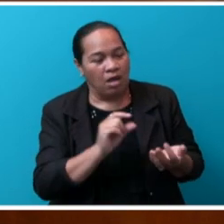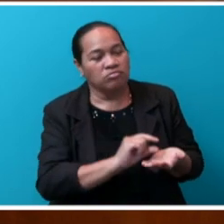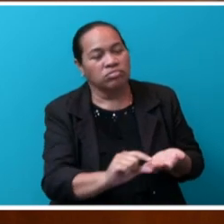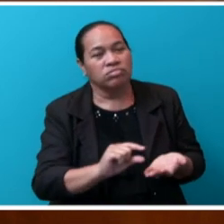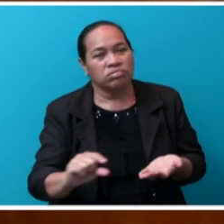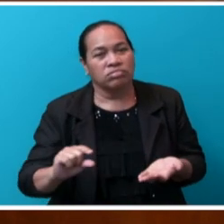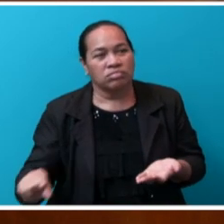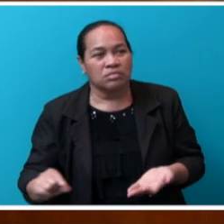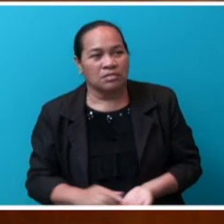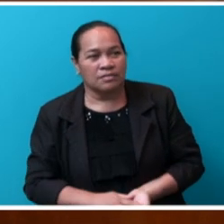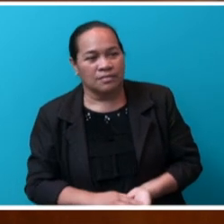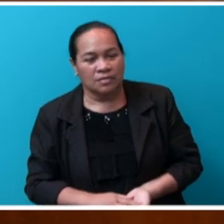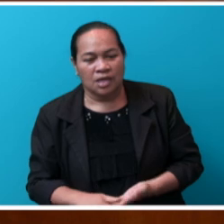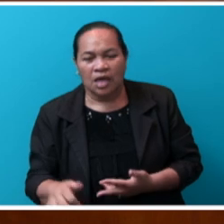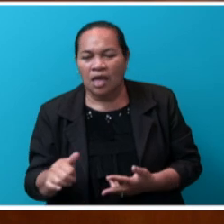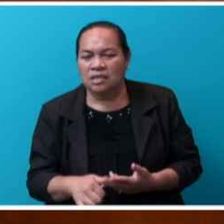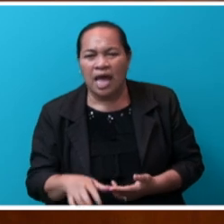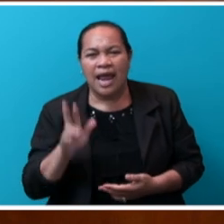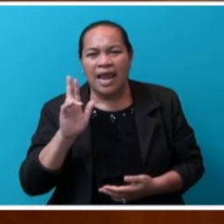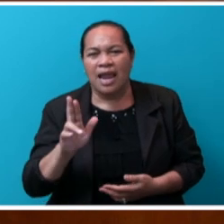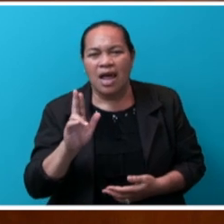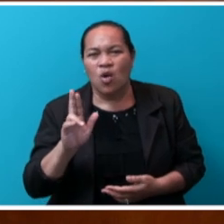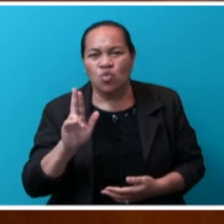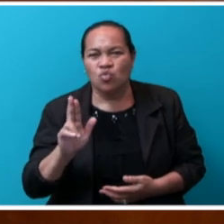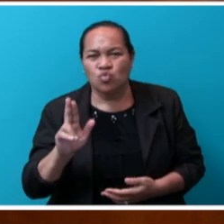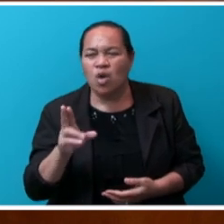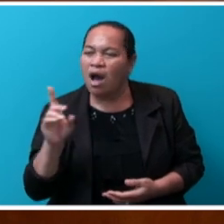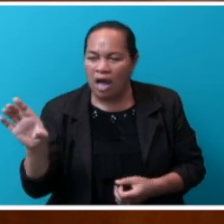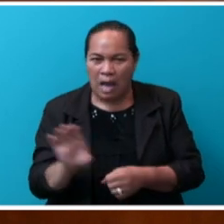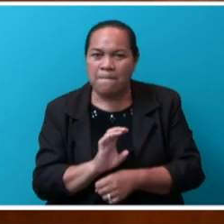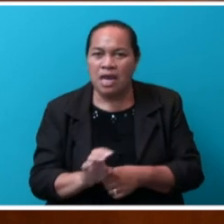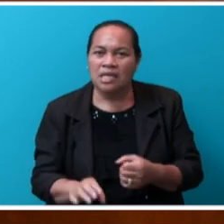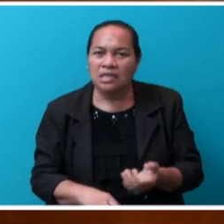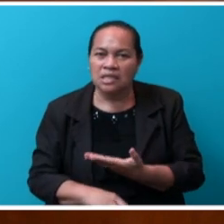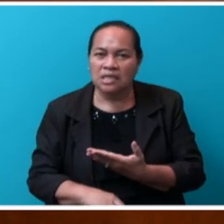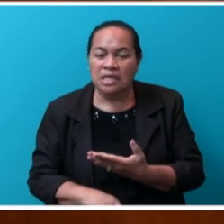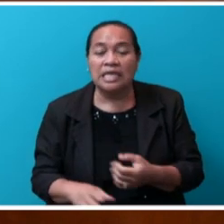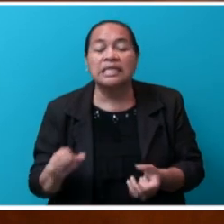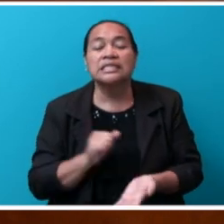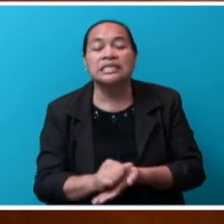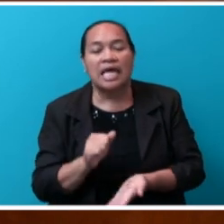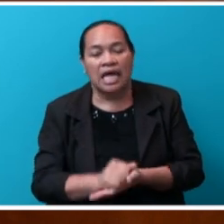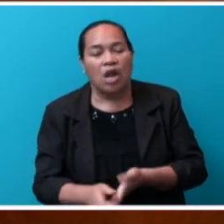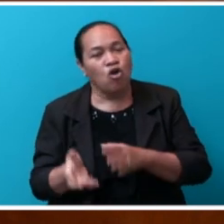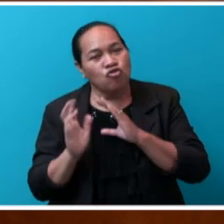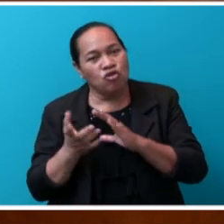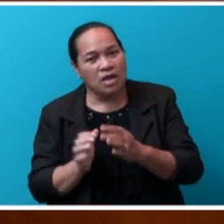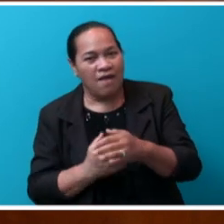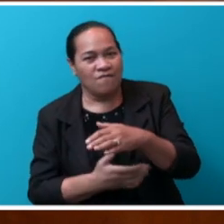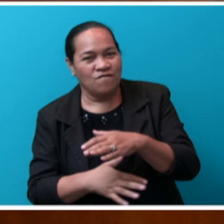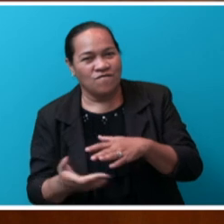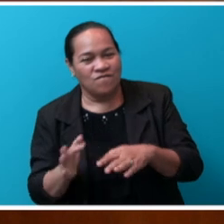recipients include the Nasangalau Cooperative Limited in Lakembalau, now the Island Sole Coconut Buyer, which has